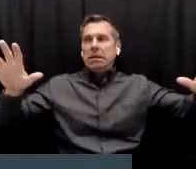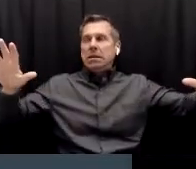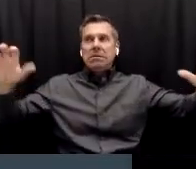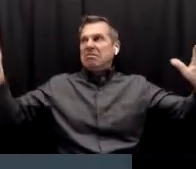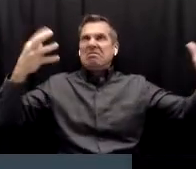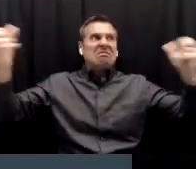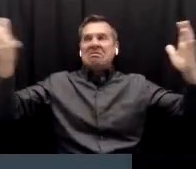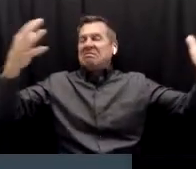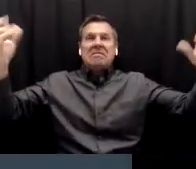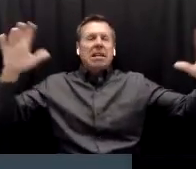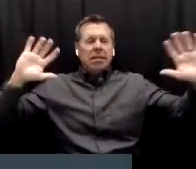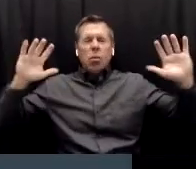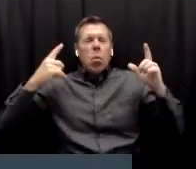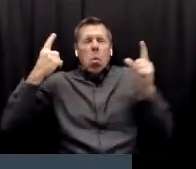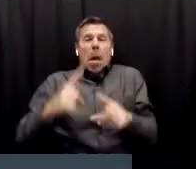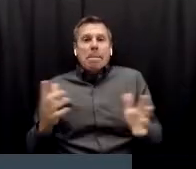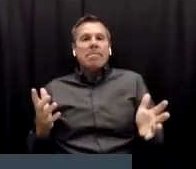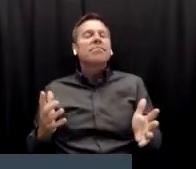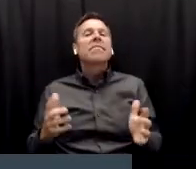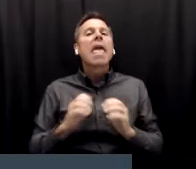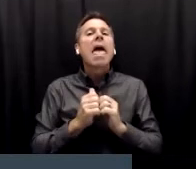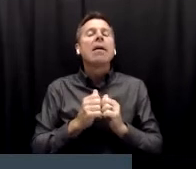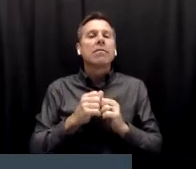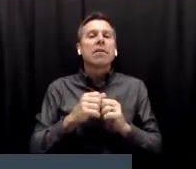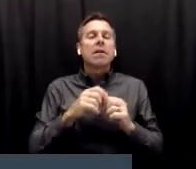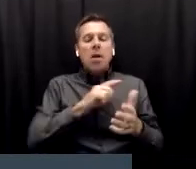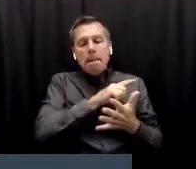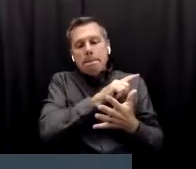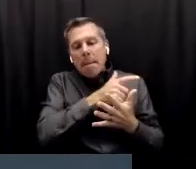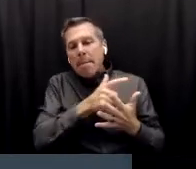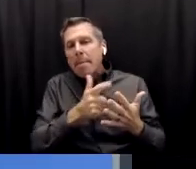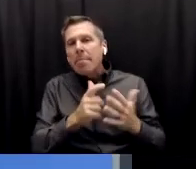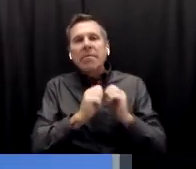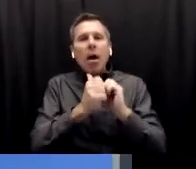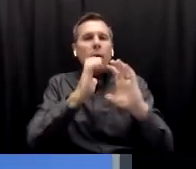to have a communication protocol in place.